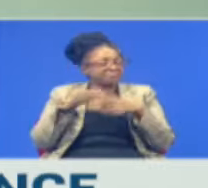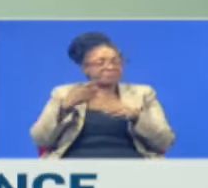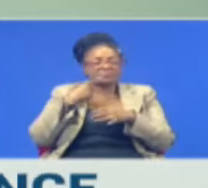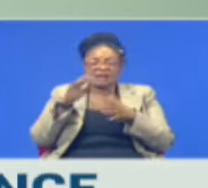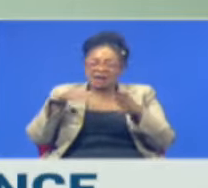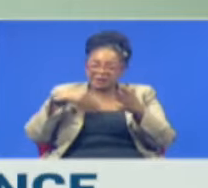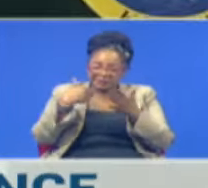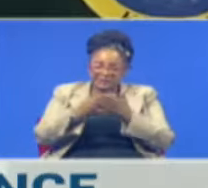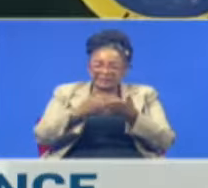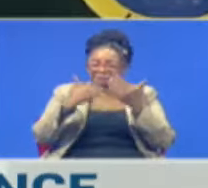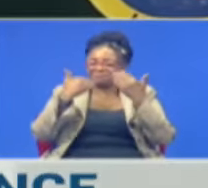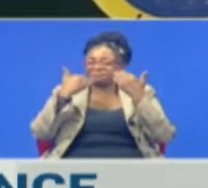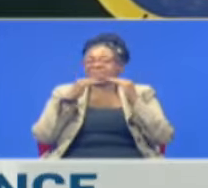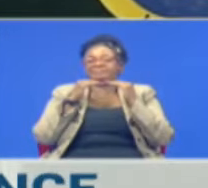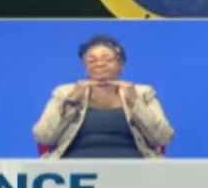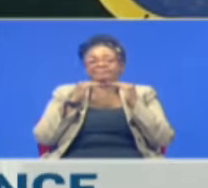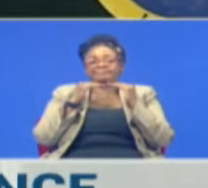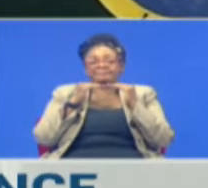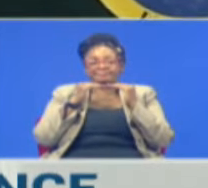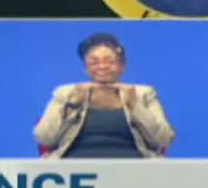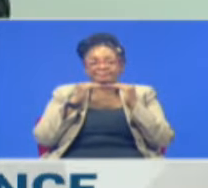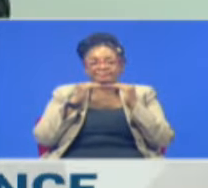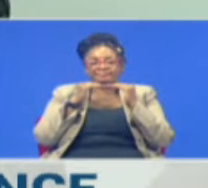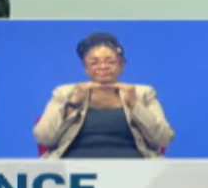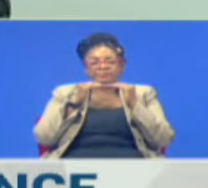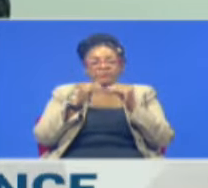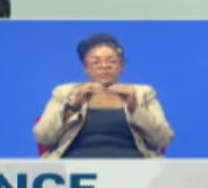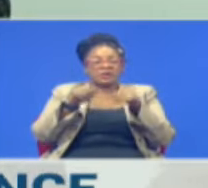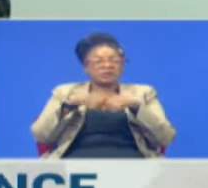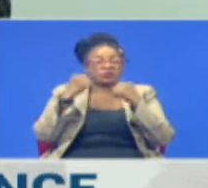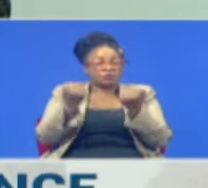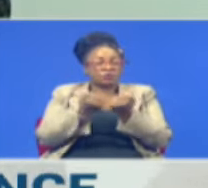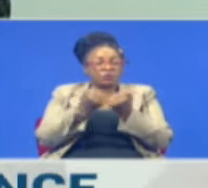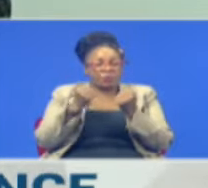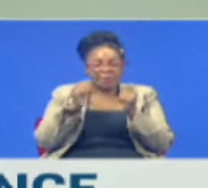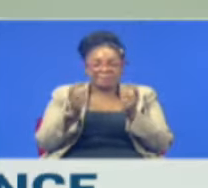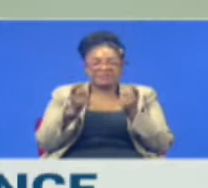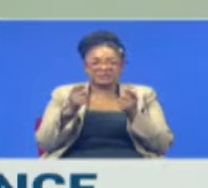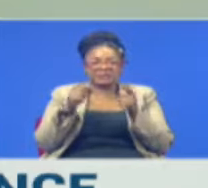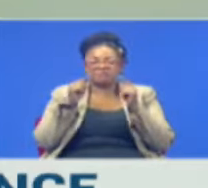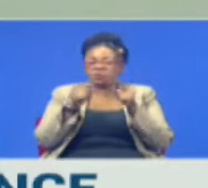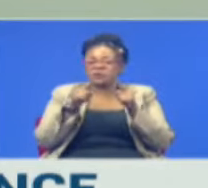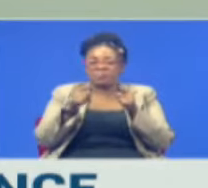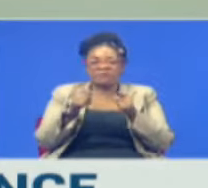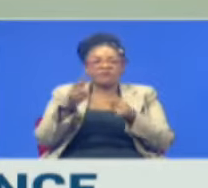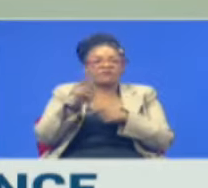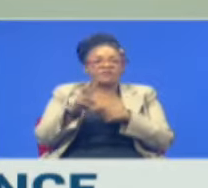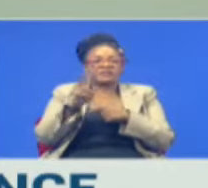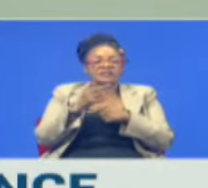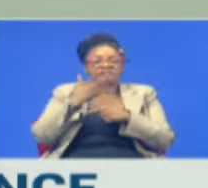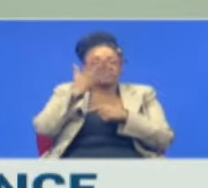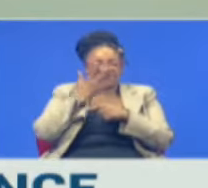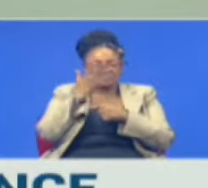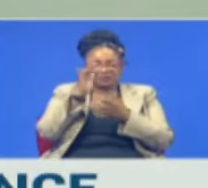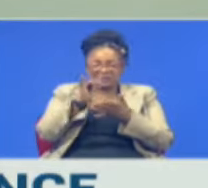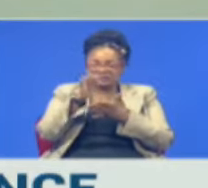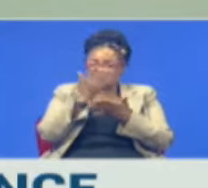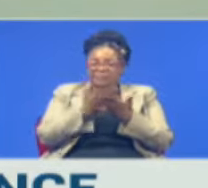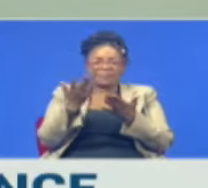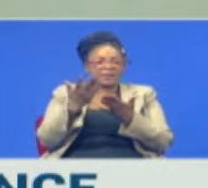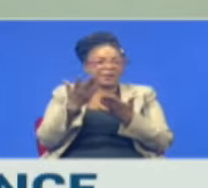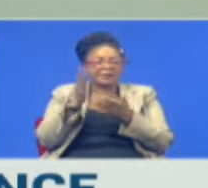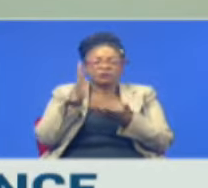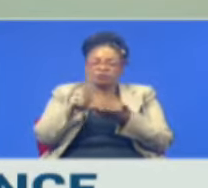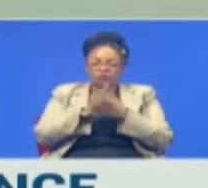reach the limit. Kenyans on social media have been condemned for victim shaming. It is something that is very